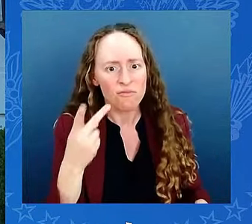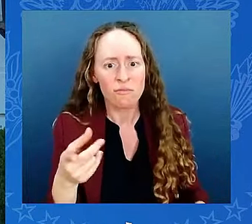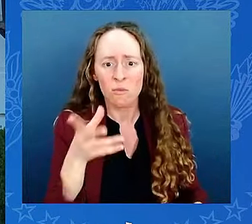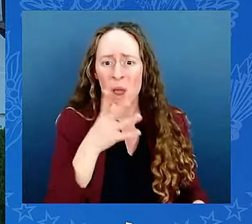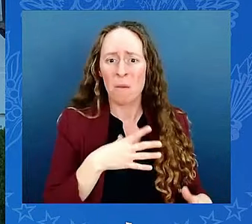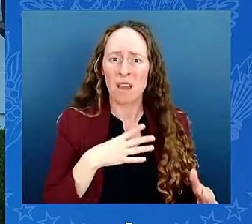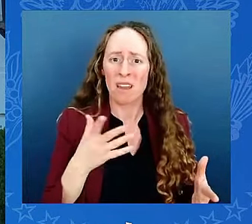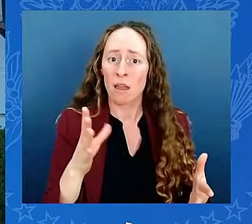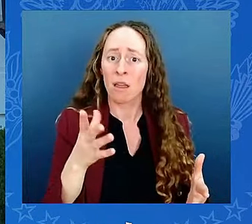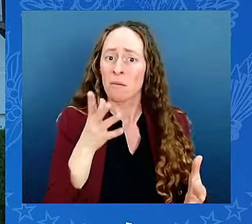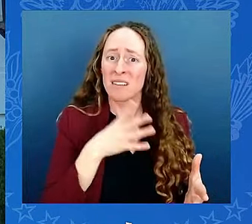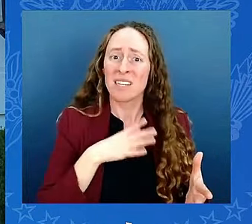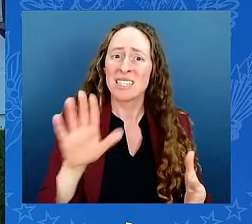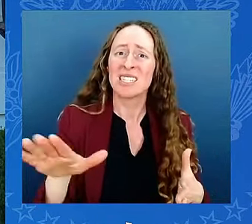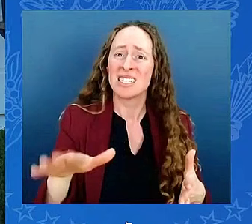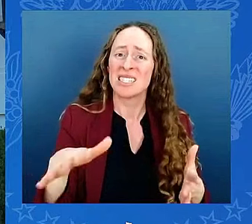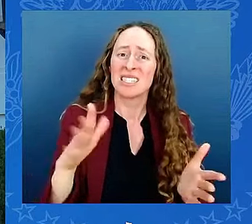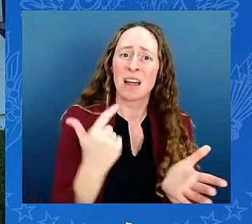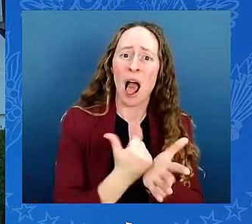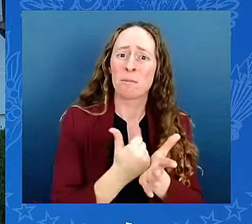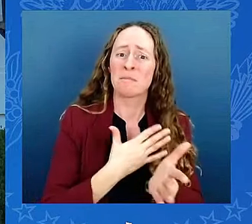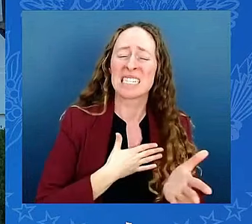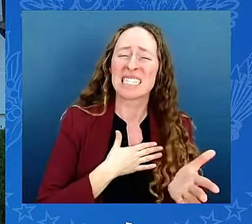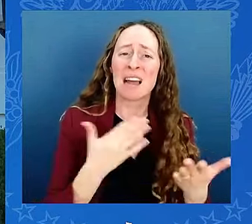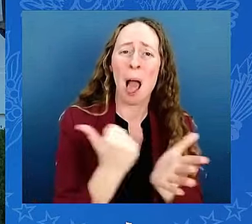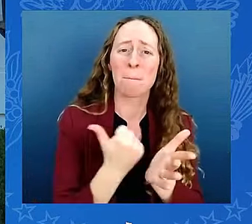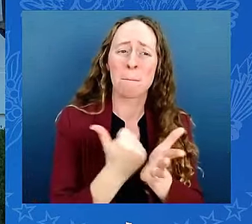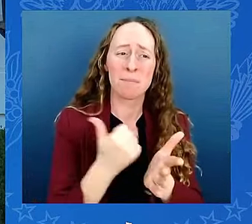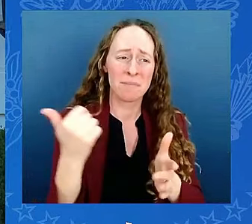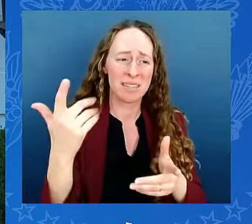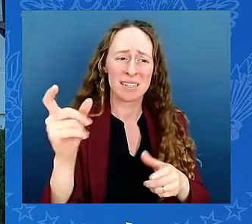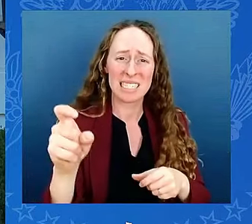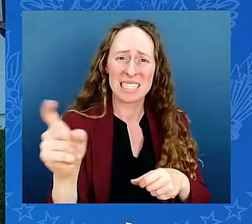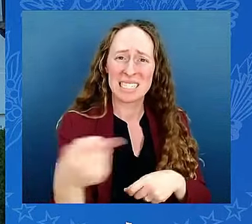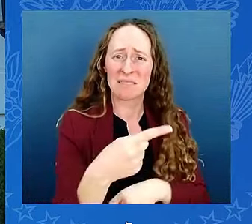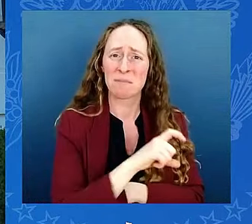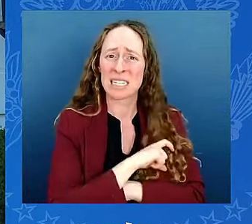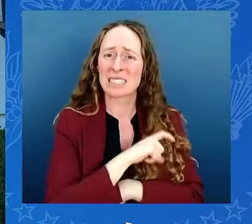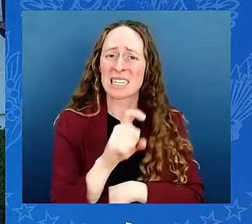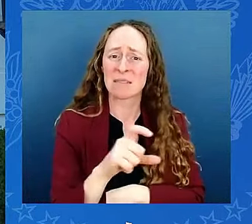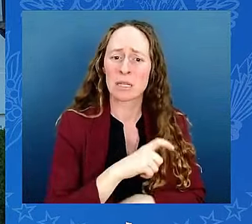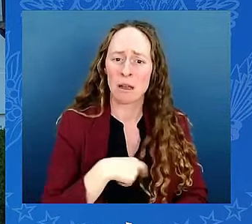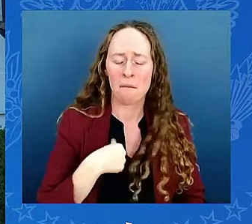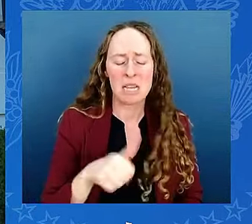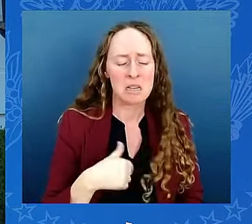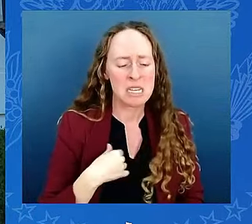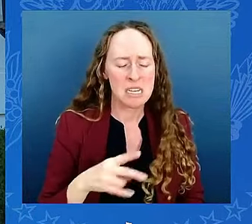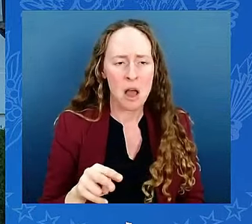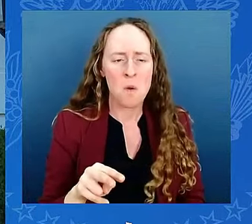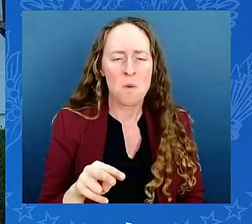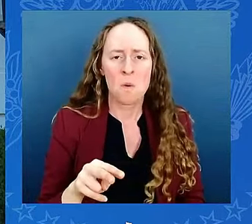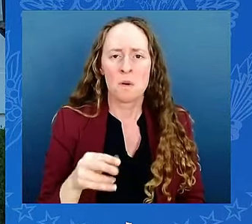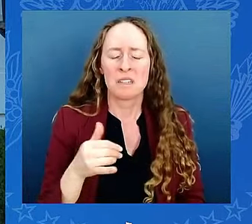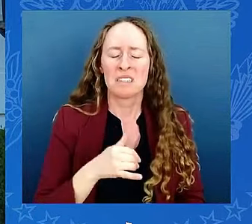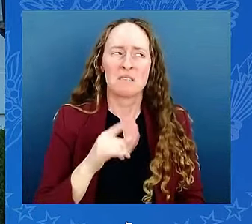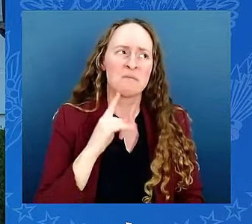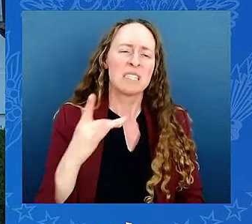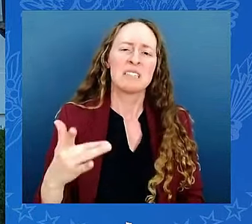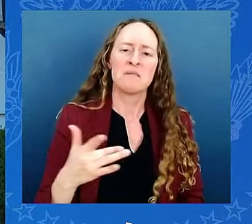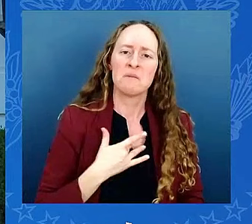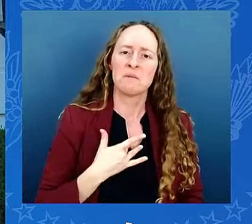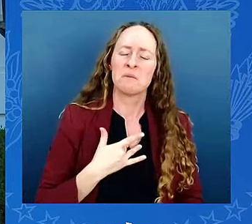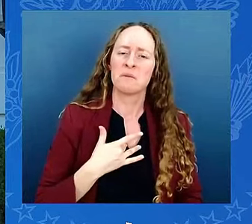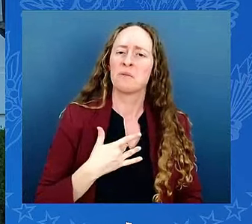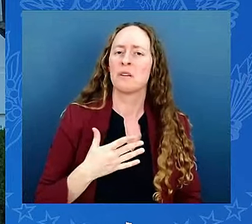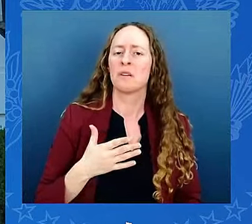You know, there's always more to do. Let me just say the first and best decision I made when I was a nominee